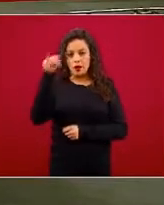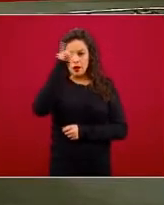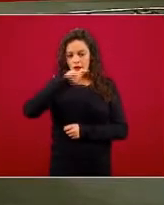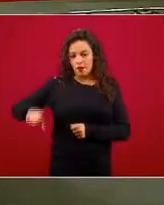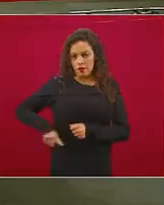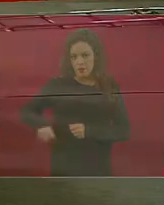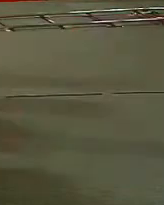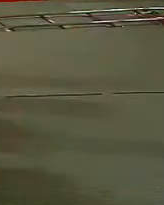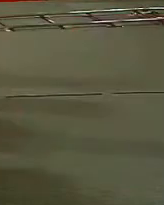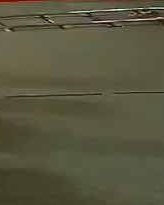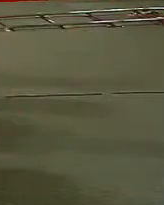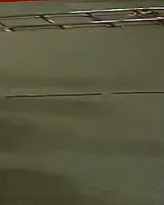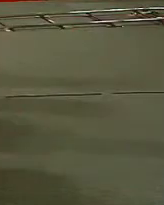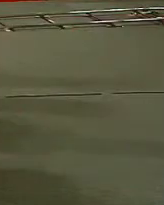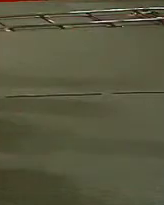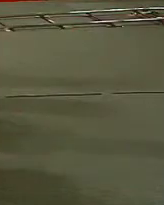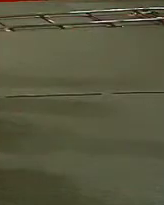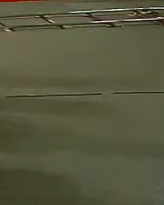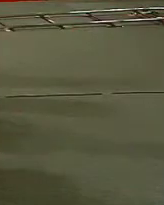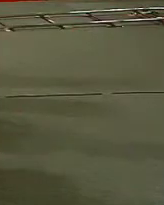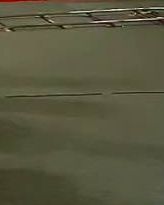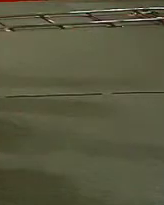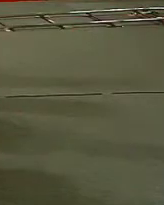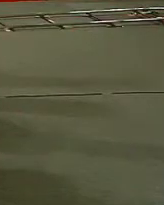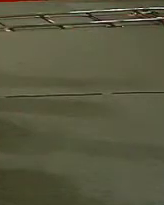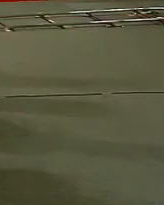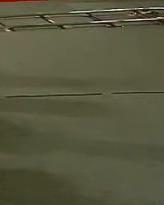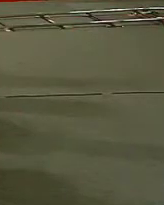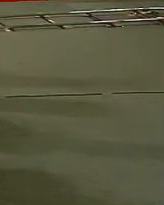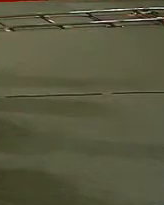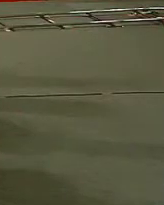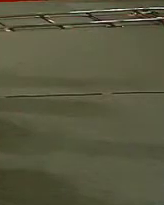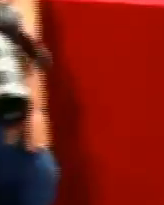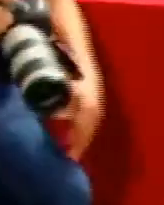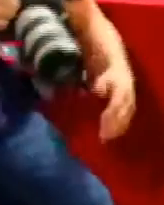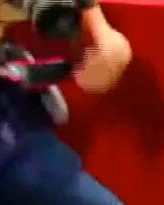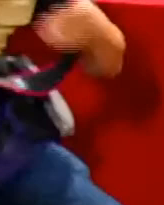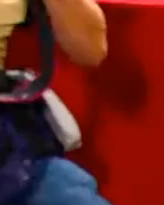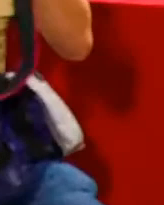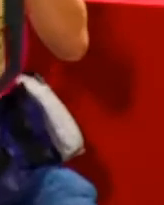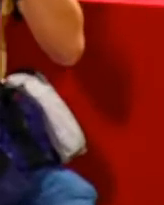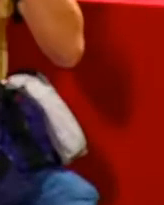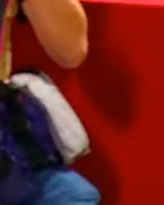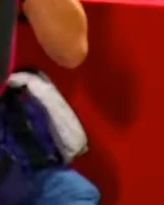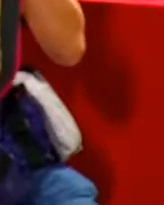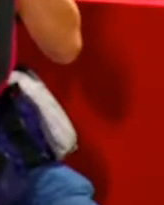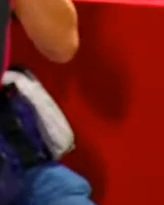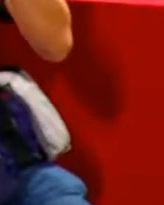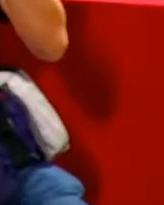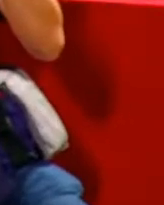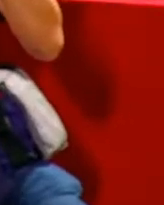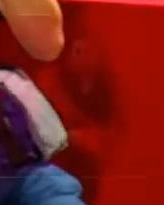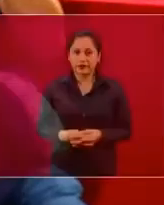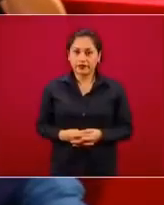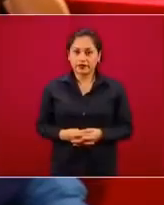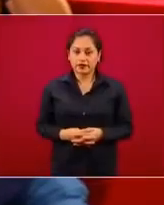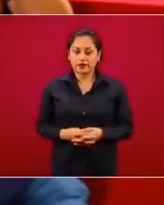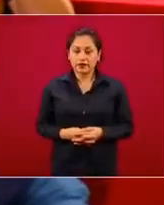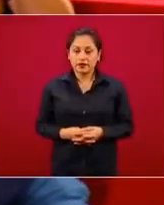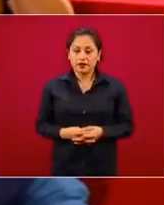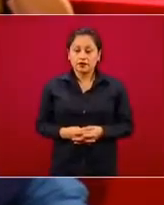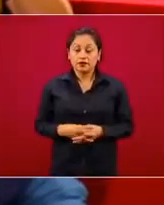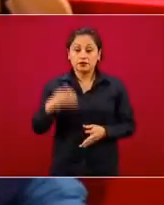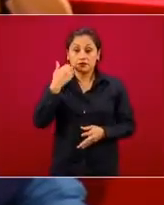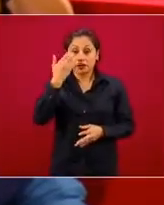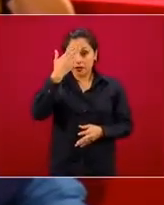de will be mañana se va having a tener this esta communication comunicación entre los with familiares de family pacientes COVID members of y COVID pues saber en qué hospitales pues va a iniciar patients. I would esta like to know